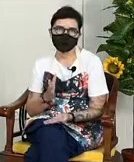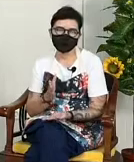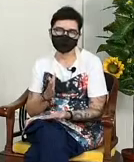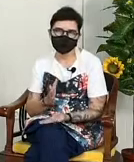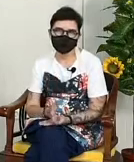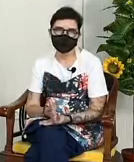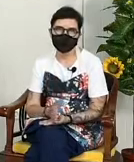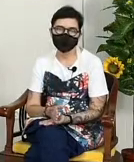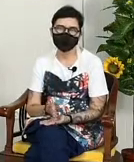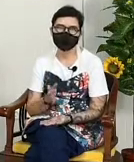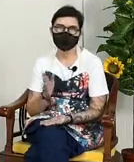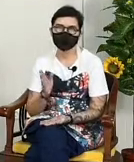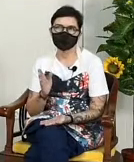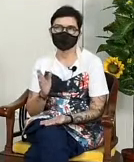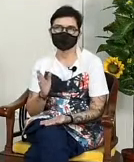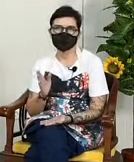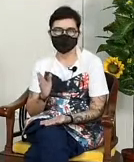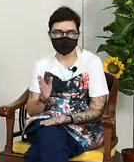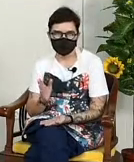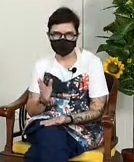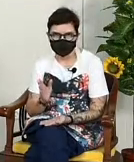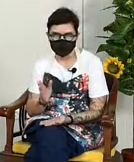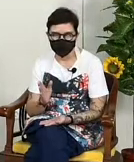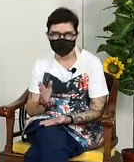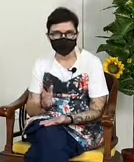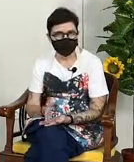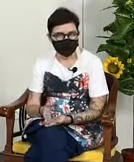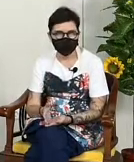if you do eat